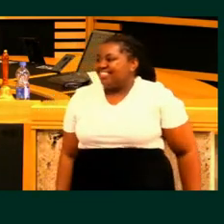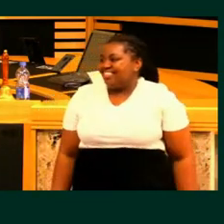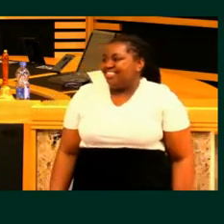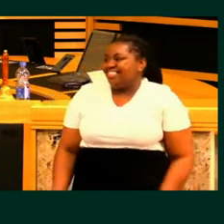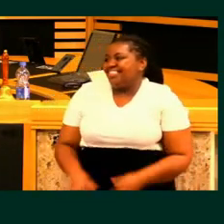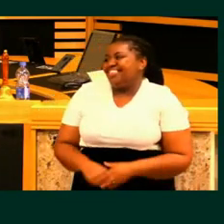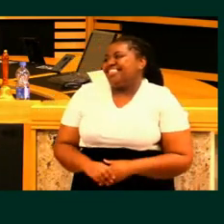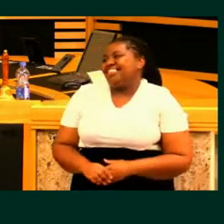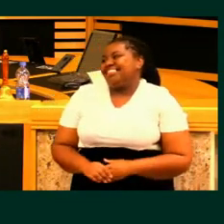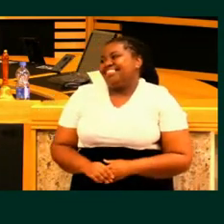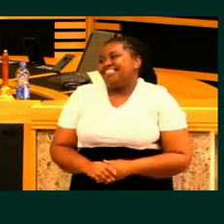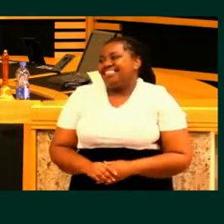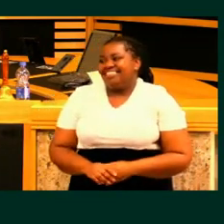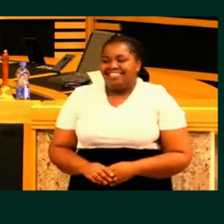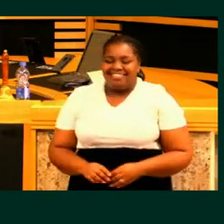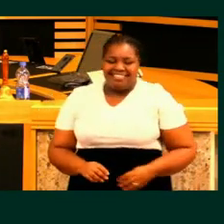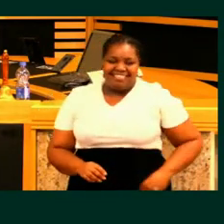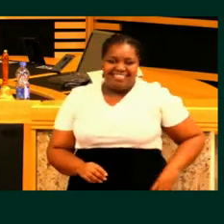thank